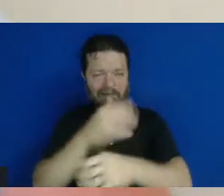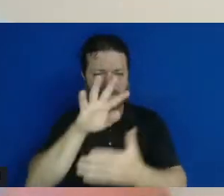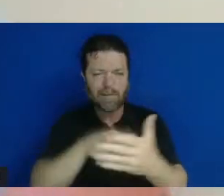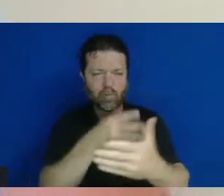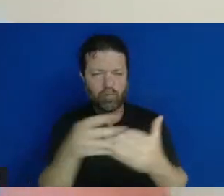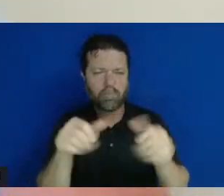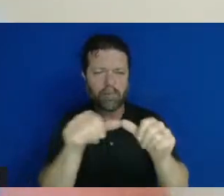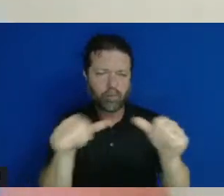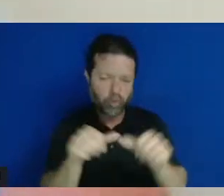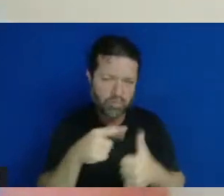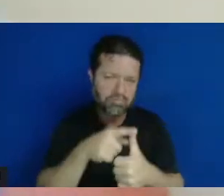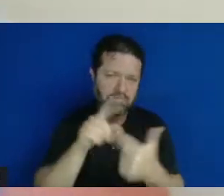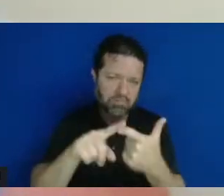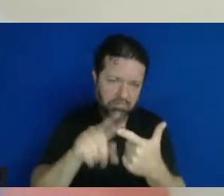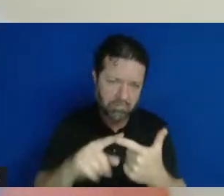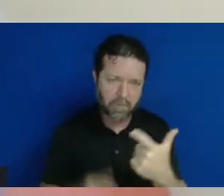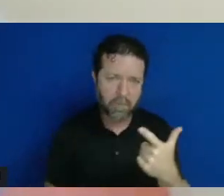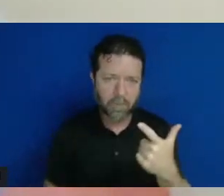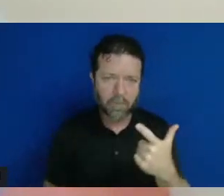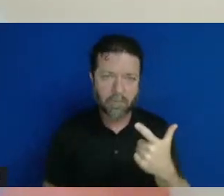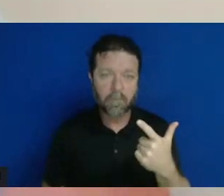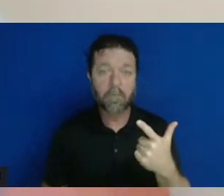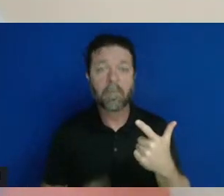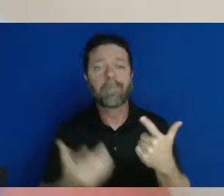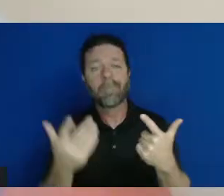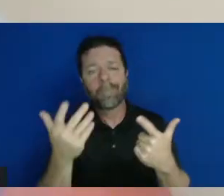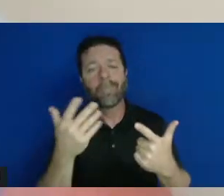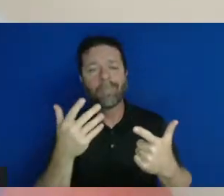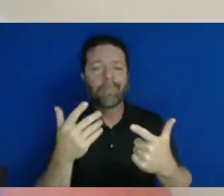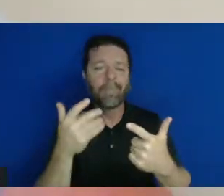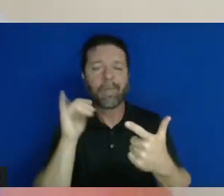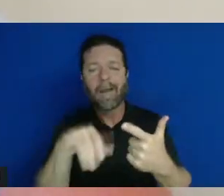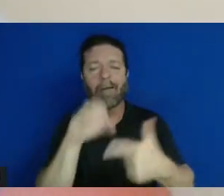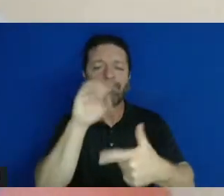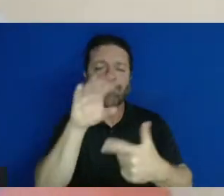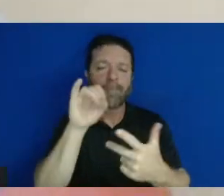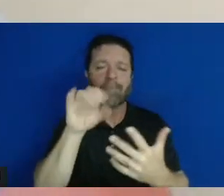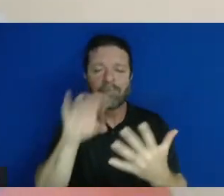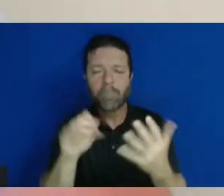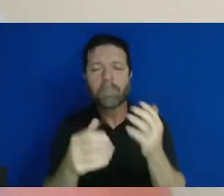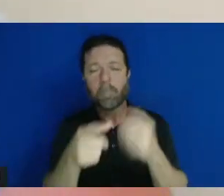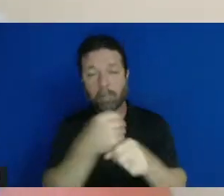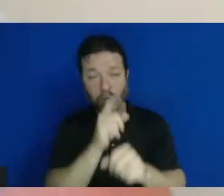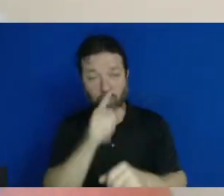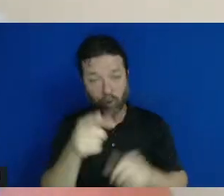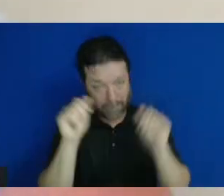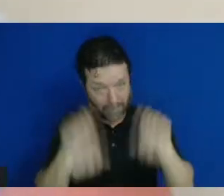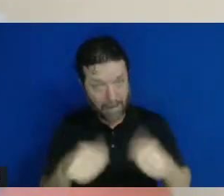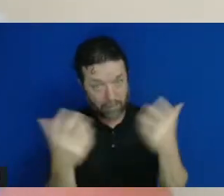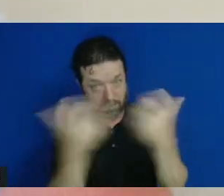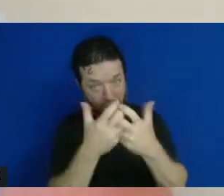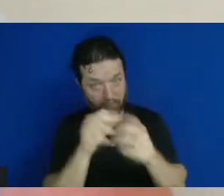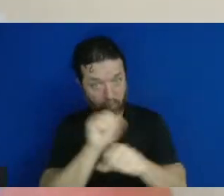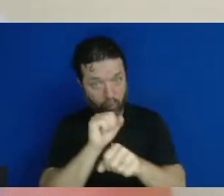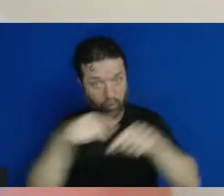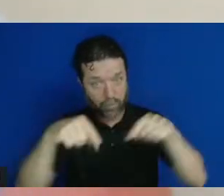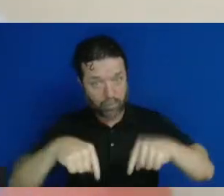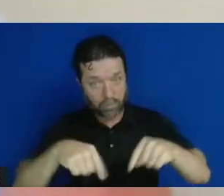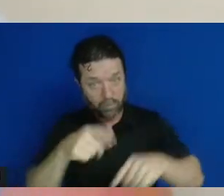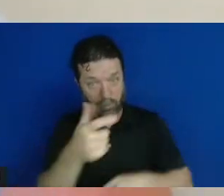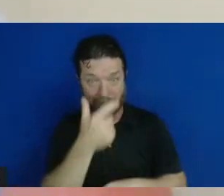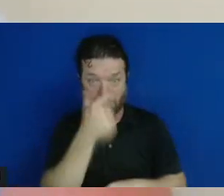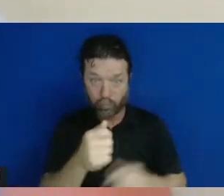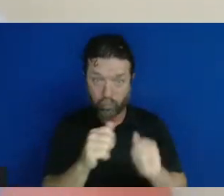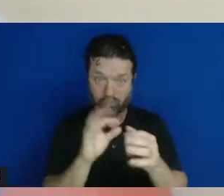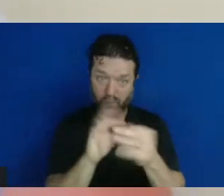just checking all the boxes to make sure someone could do this job and so that someone would be interested in this job. And that's really what the first time it's brought